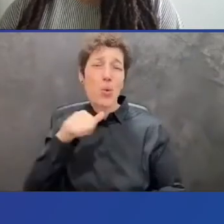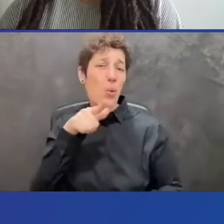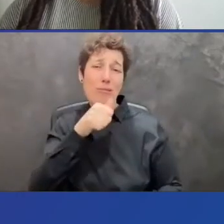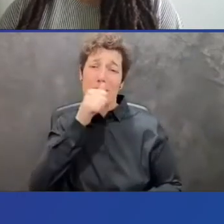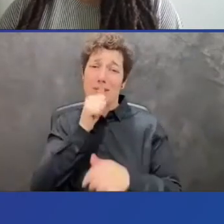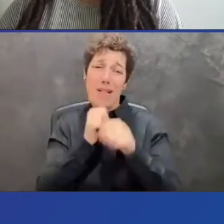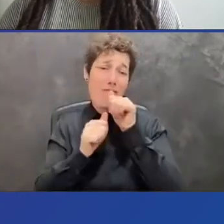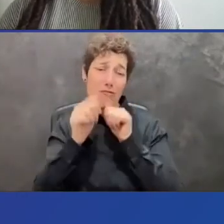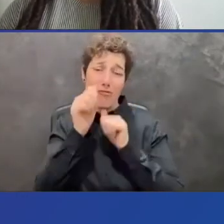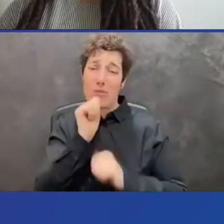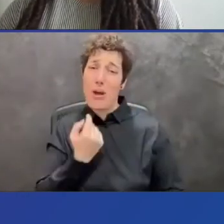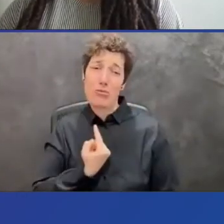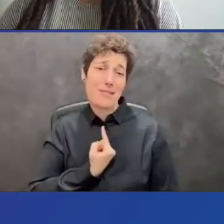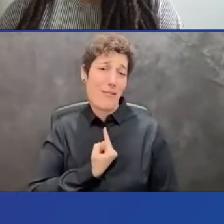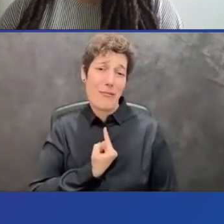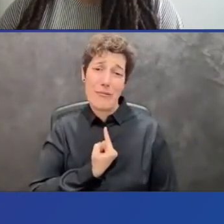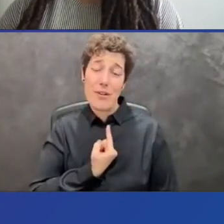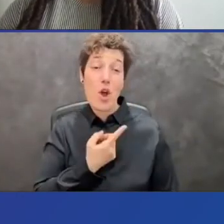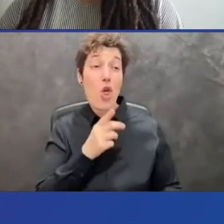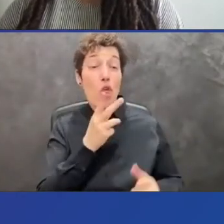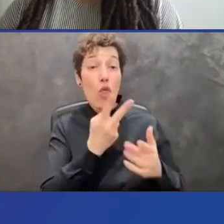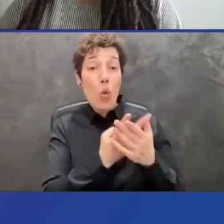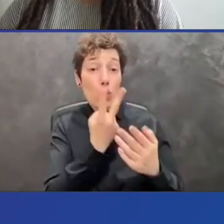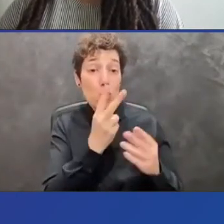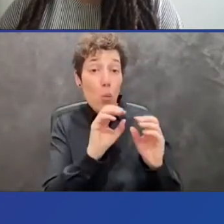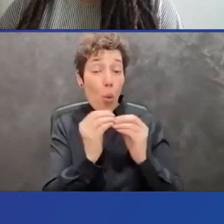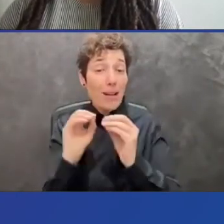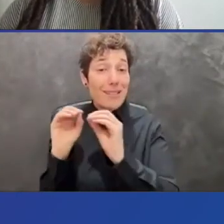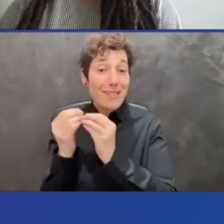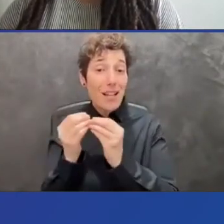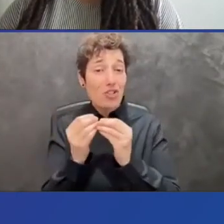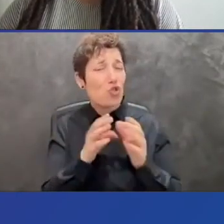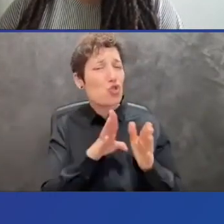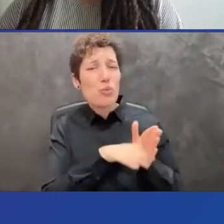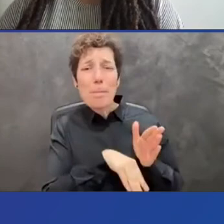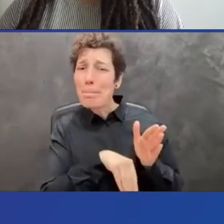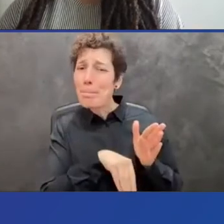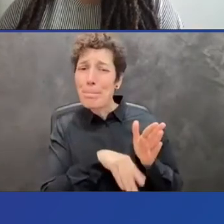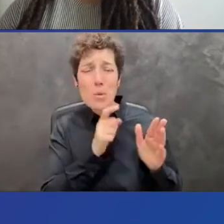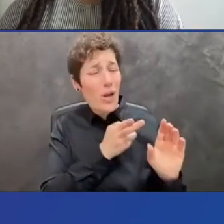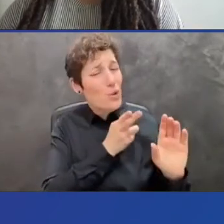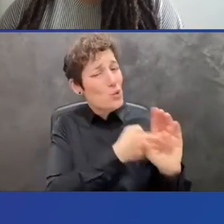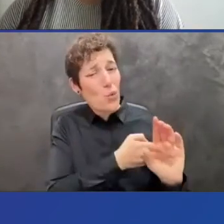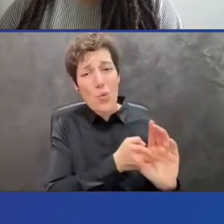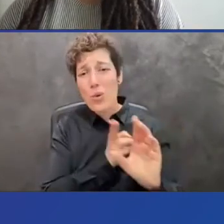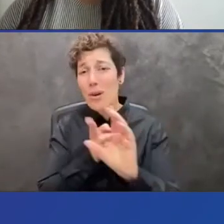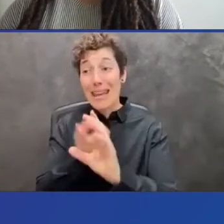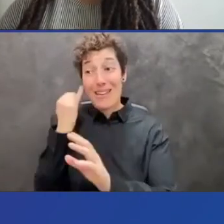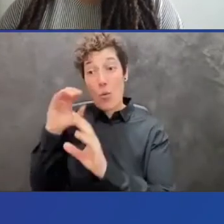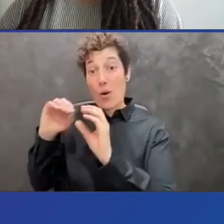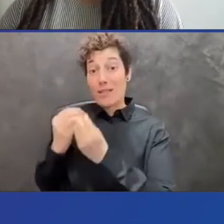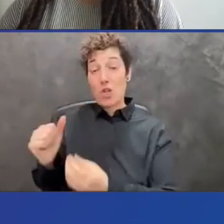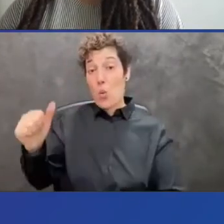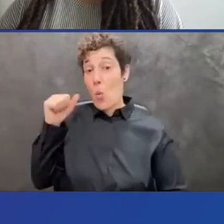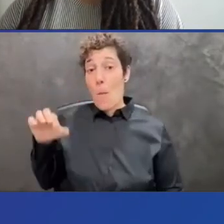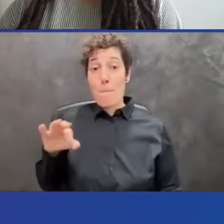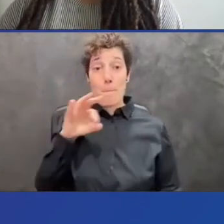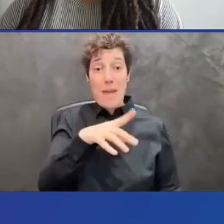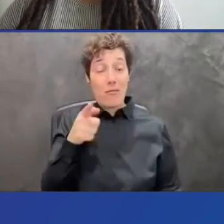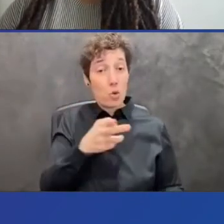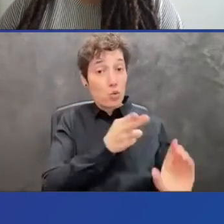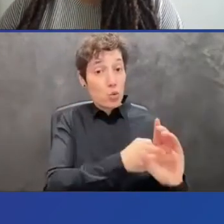the fees are very low. And I feel like if your organization cannot support those fees,